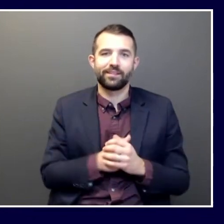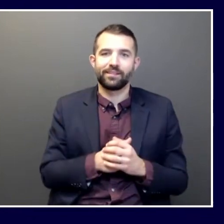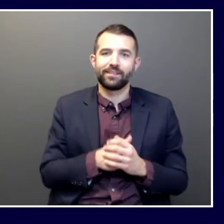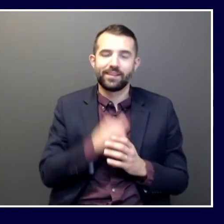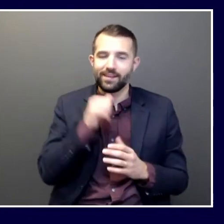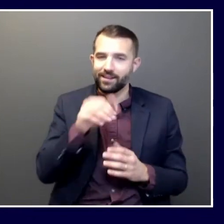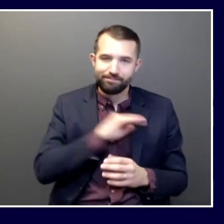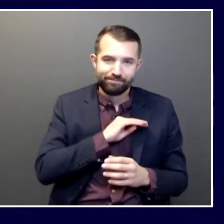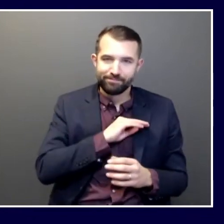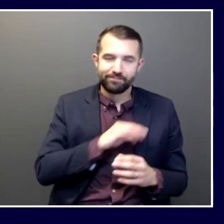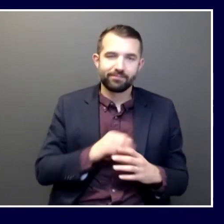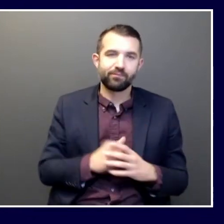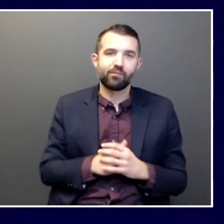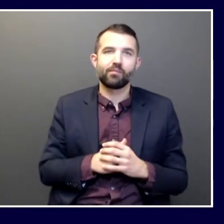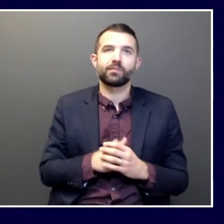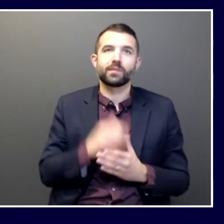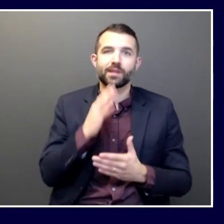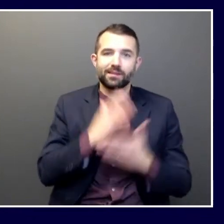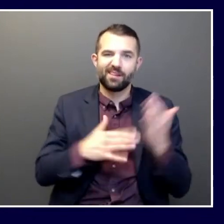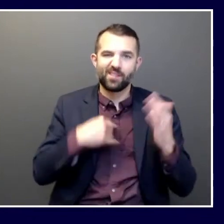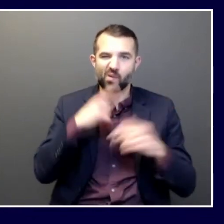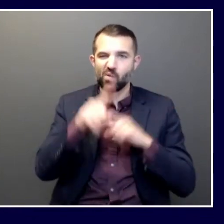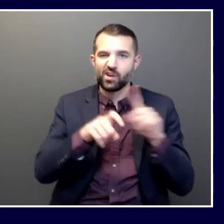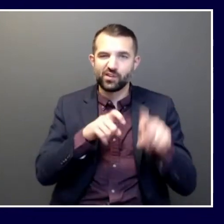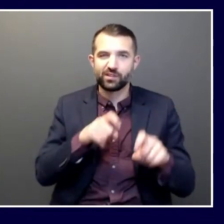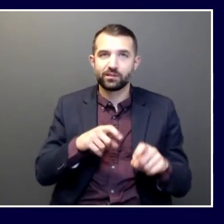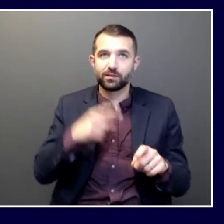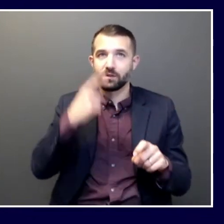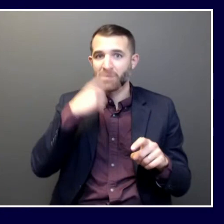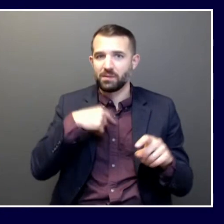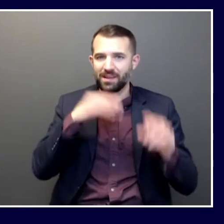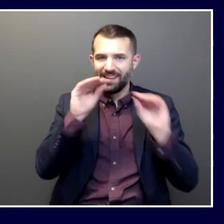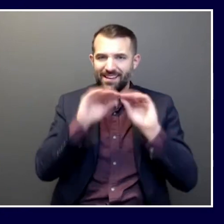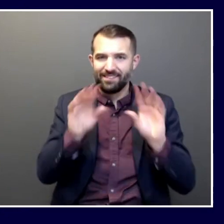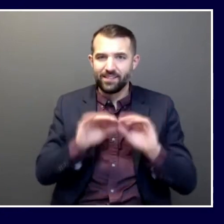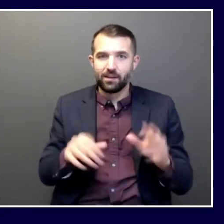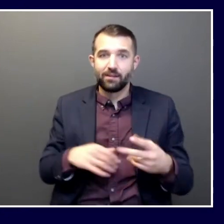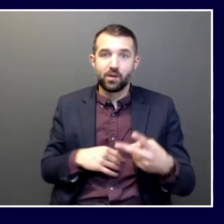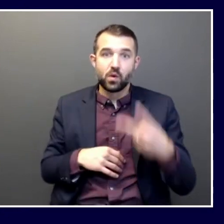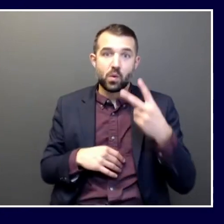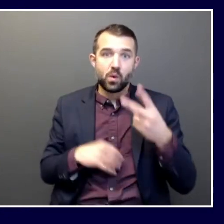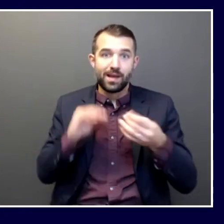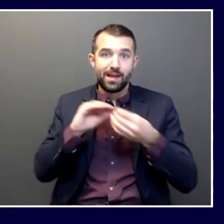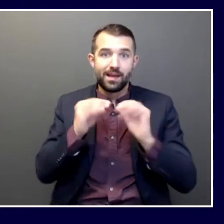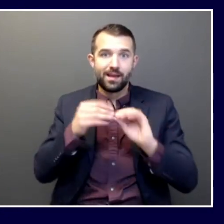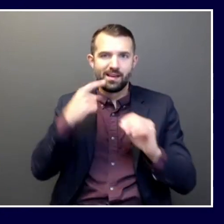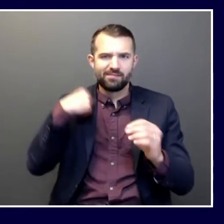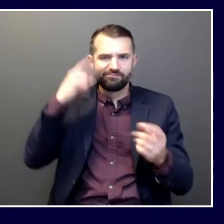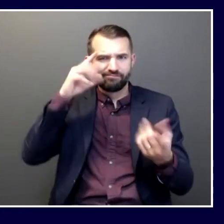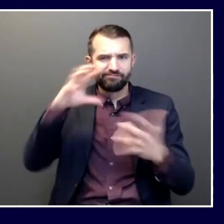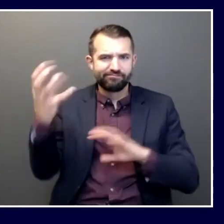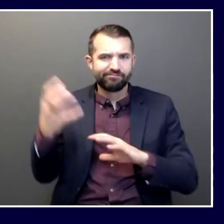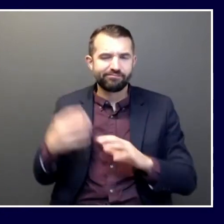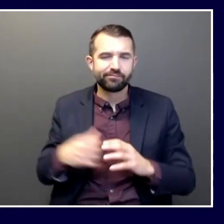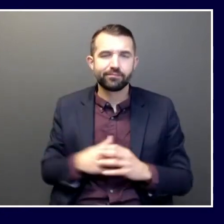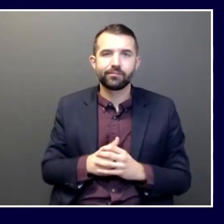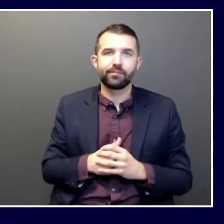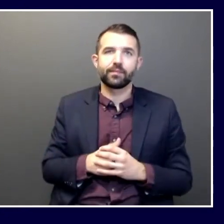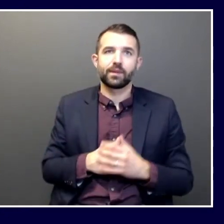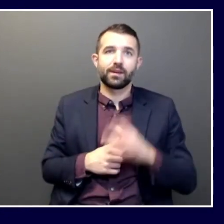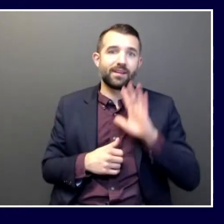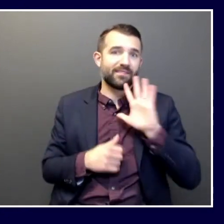of clarification, if you don't mind. I've heard two different numbers on the number of kids between the ages of 5 and 11. Dr. Shah, I think you